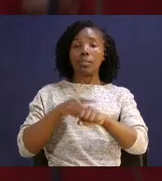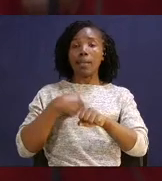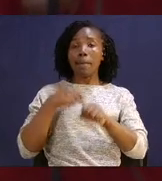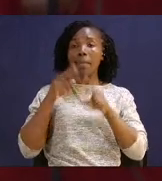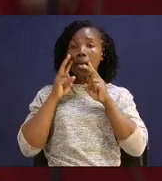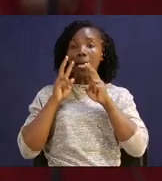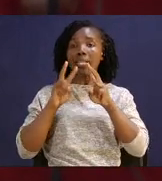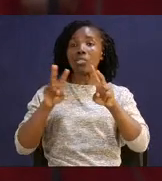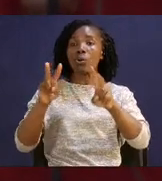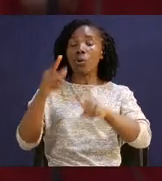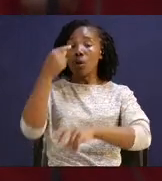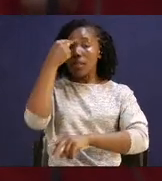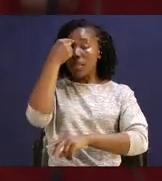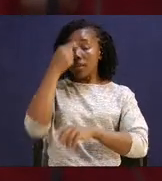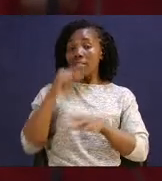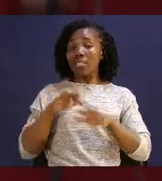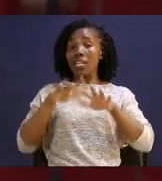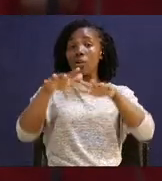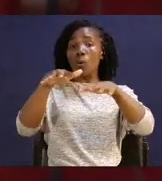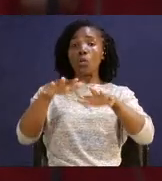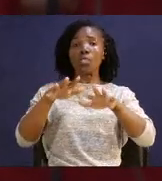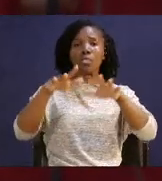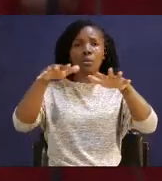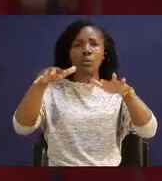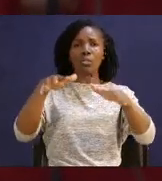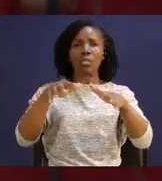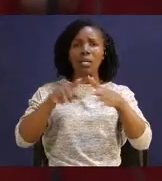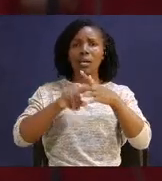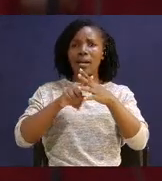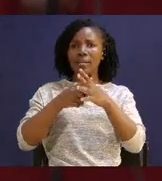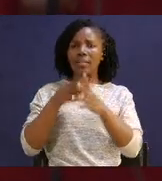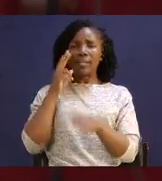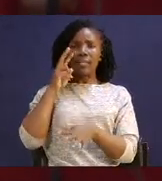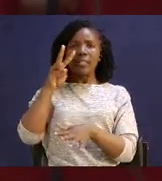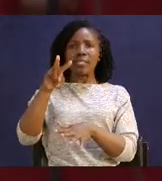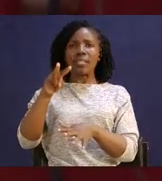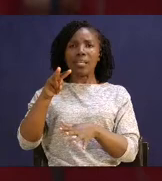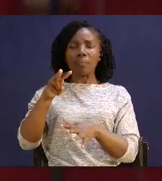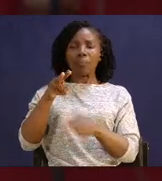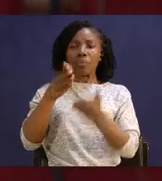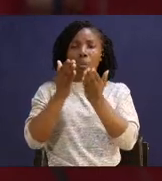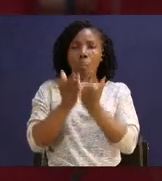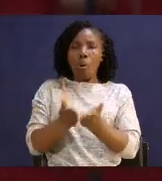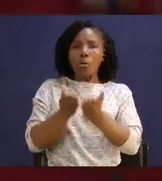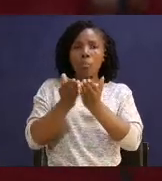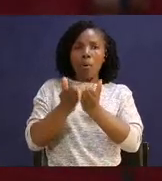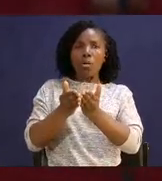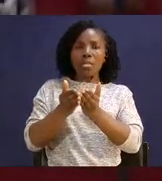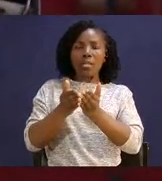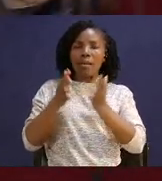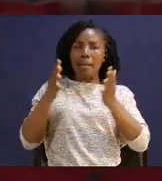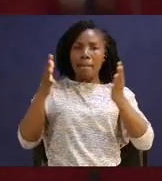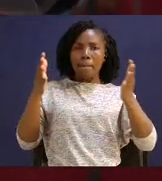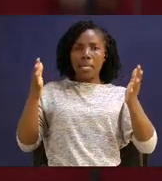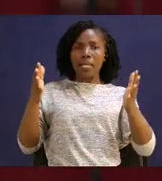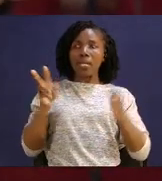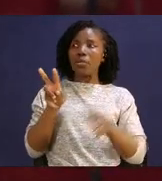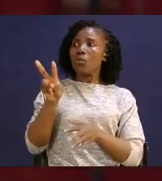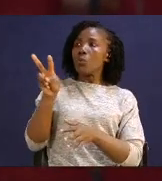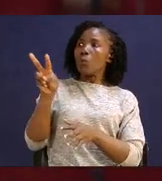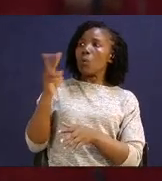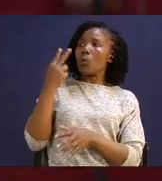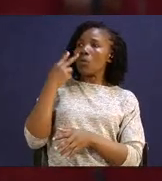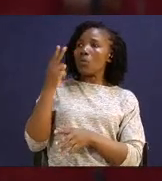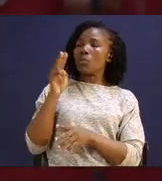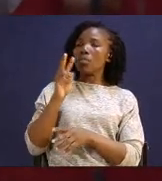I could not see. Then I started seeing ships coming from a distance. And I said, this ocean, you look this side, you see it. You look that side, you see